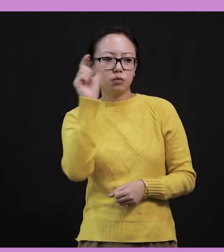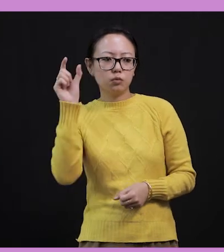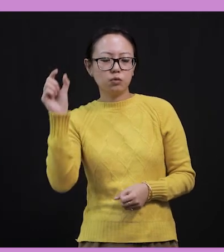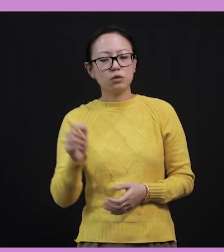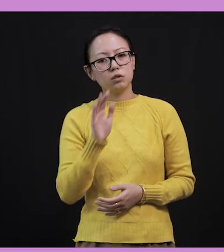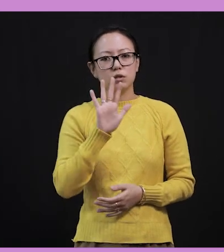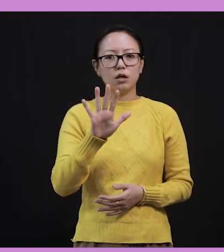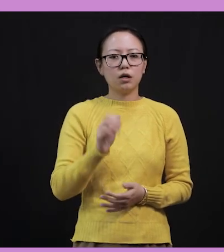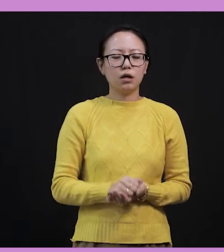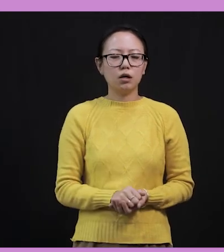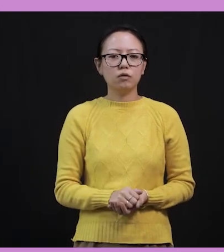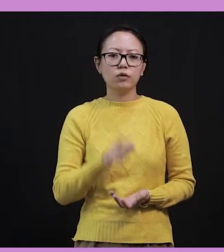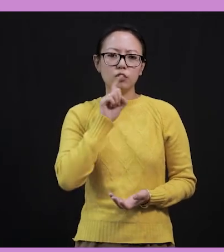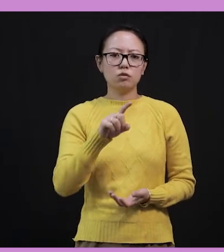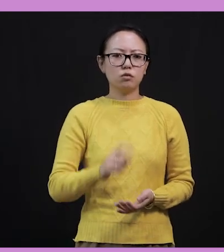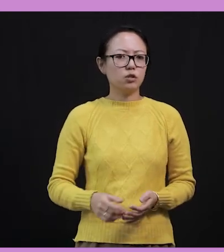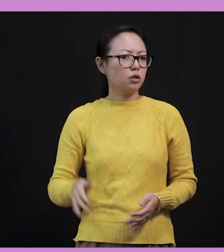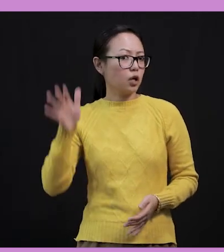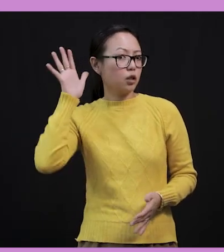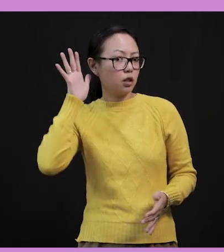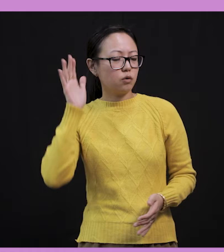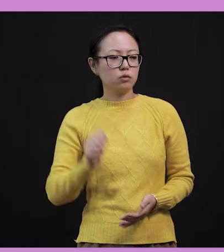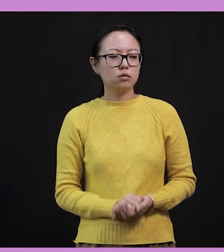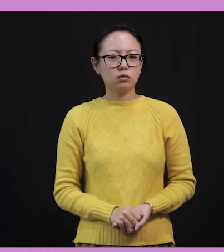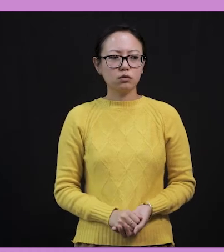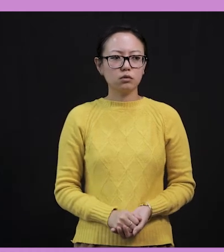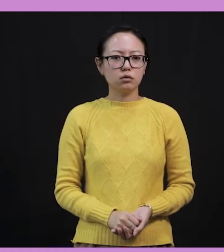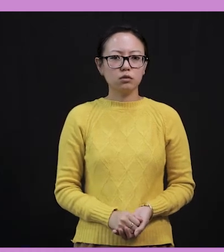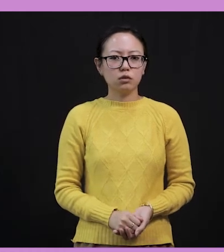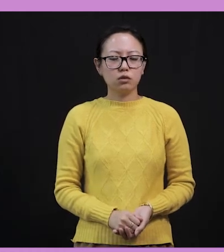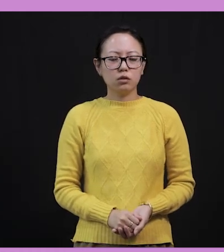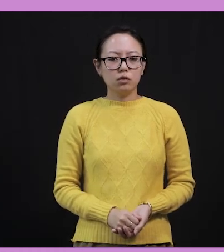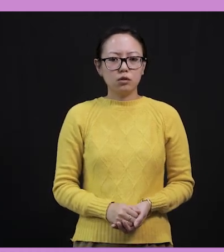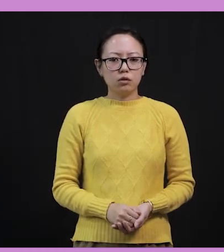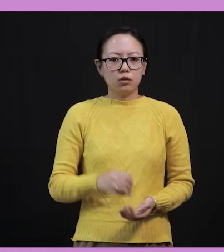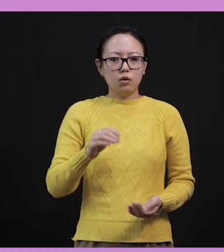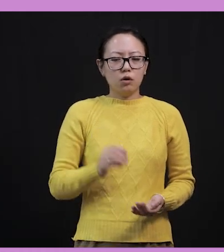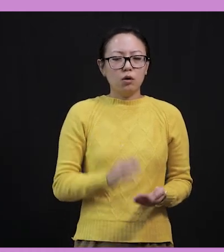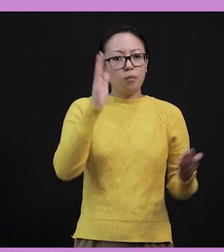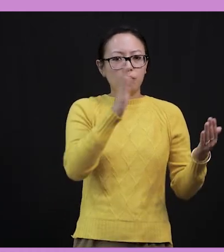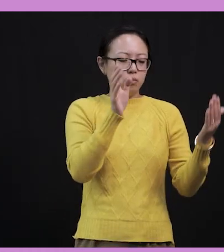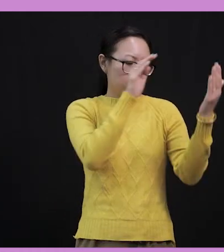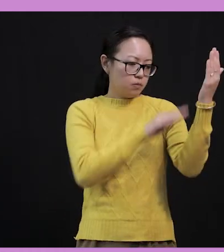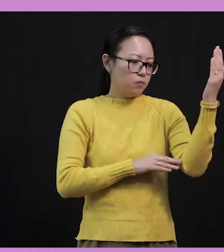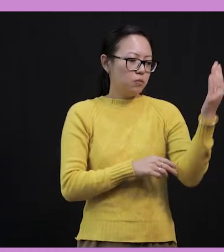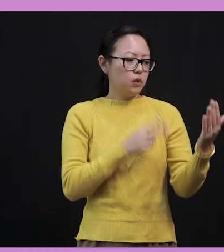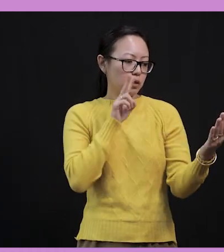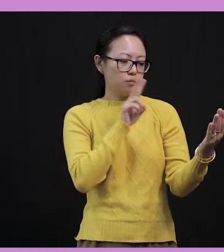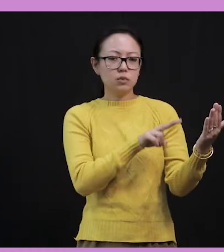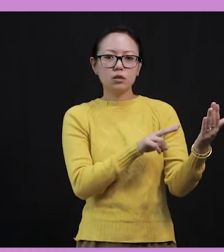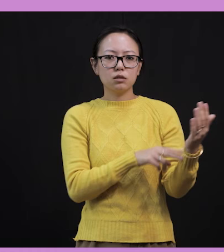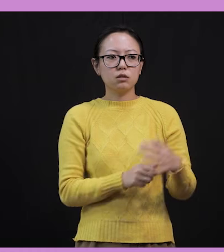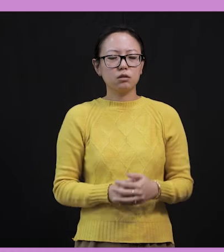think maybe we can go back to the poem and see. So there are 4 rhyming